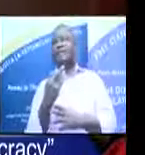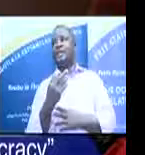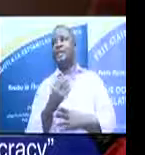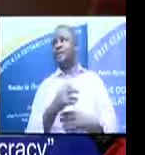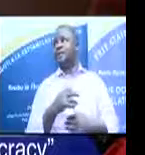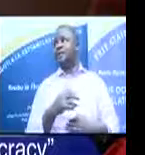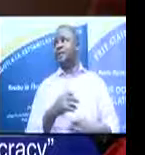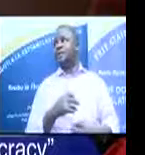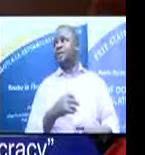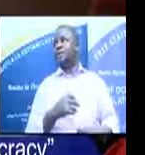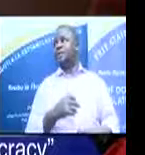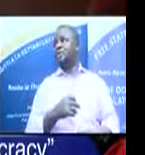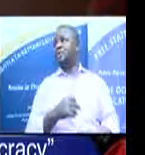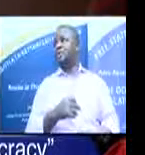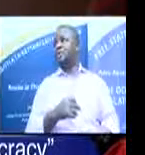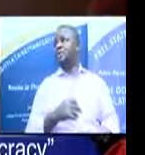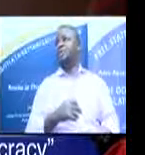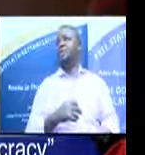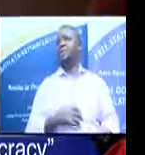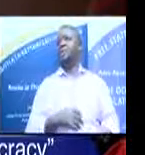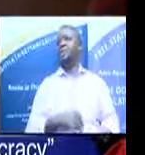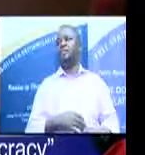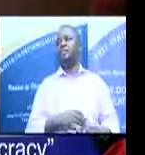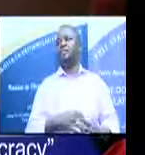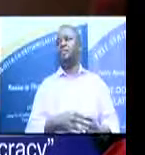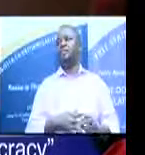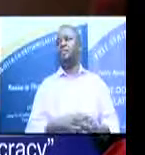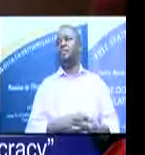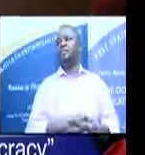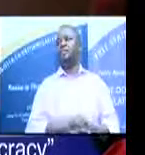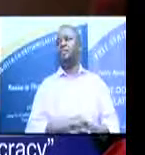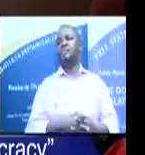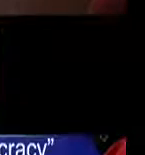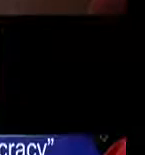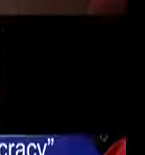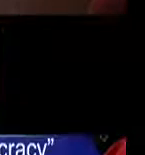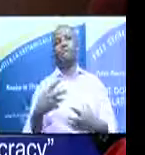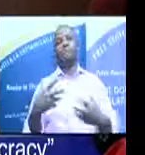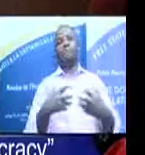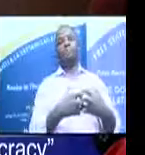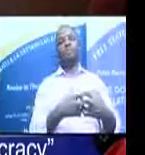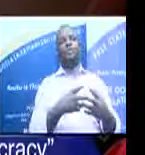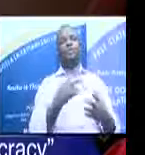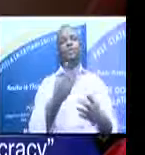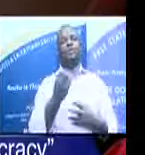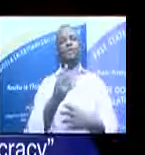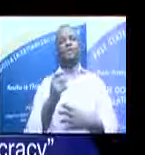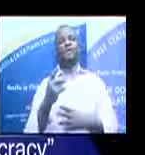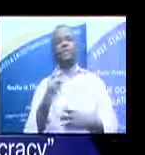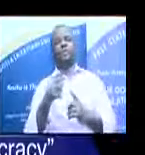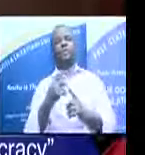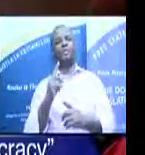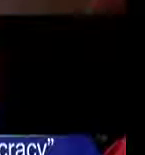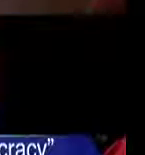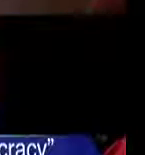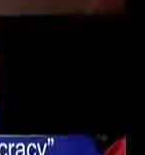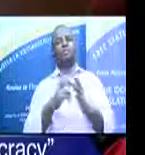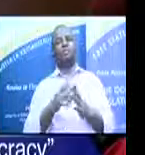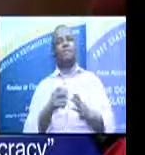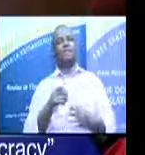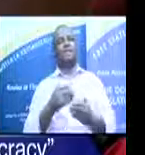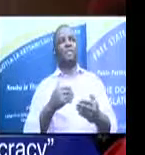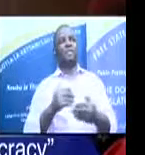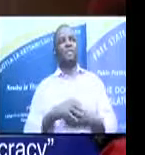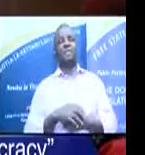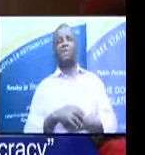103. I'm making it in terms of 103, which consistently aligns to 103 point of orders rulings in the previous sittings. No,